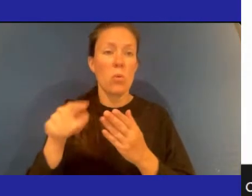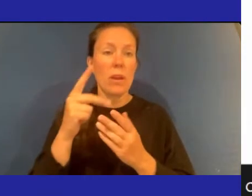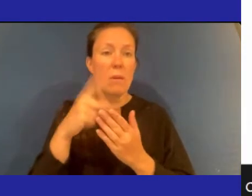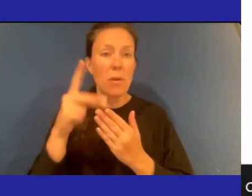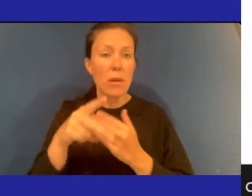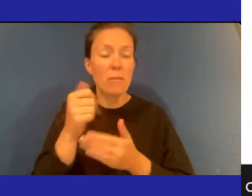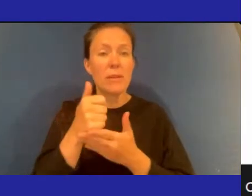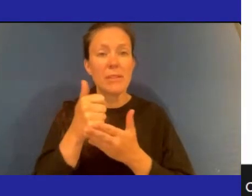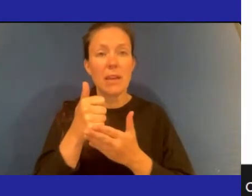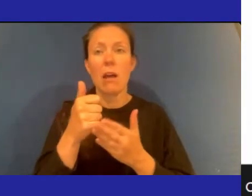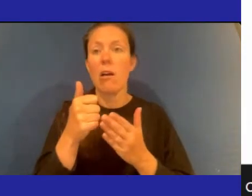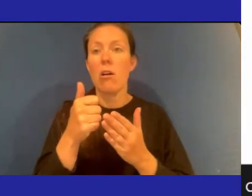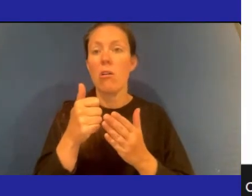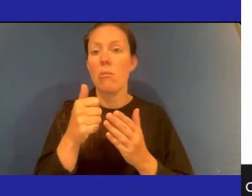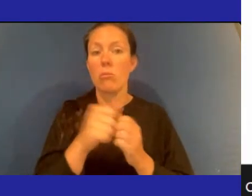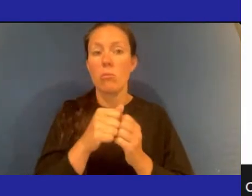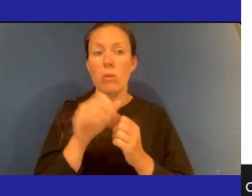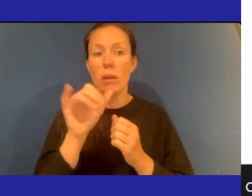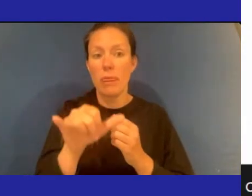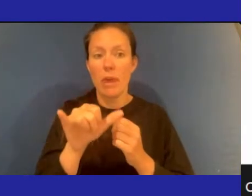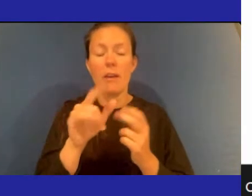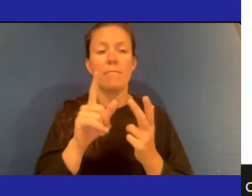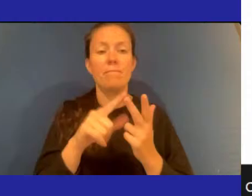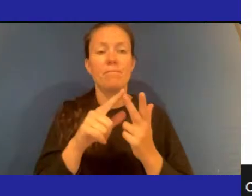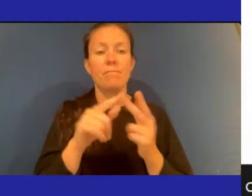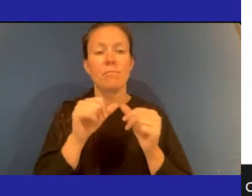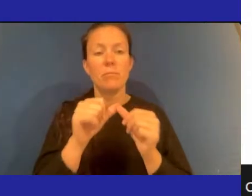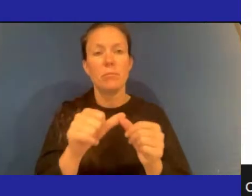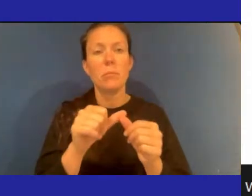very pleased about that. And then continuing to advance